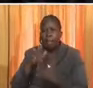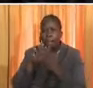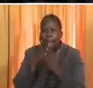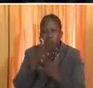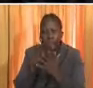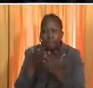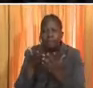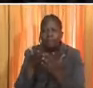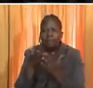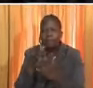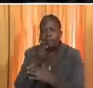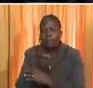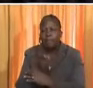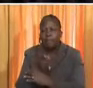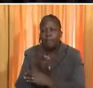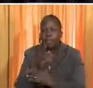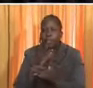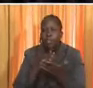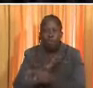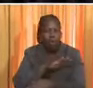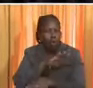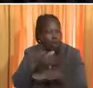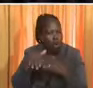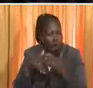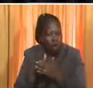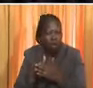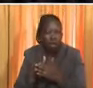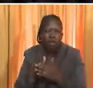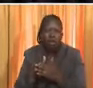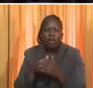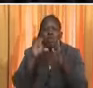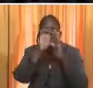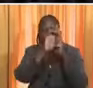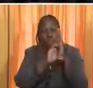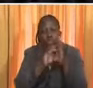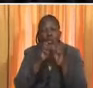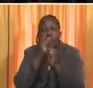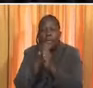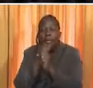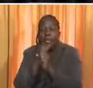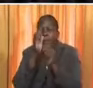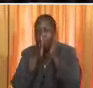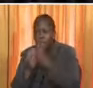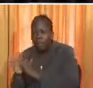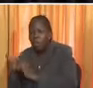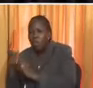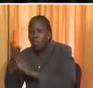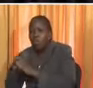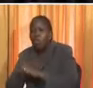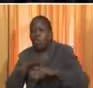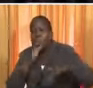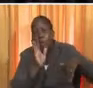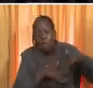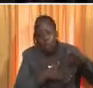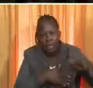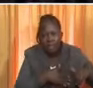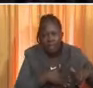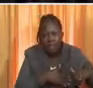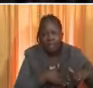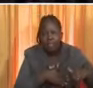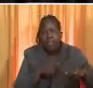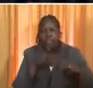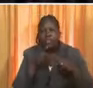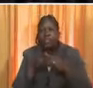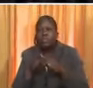Kenya. Throughout the constitutional making process, from the Boma's draft, the Ouko draft, the